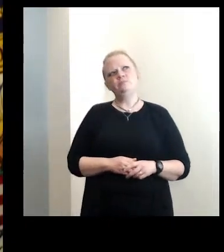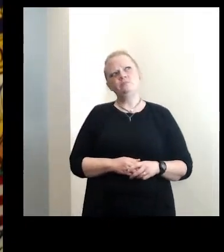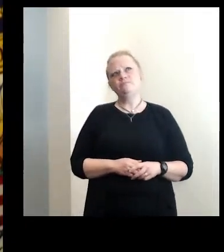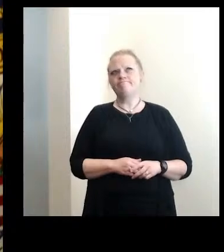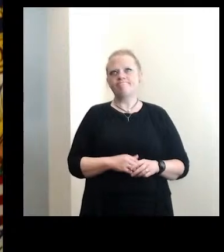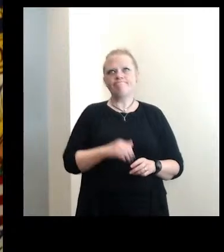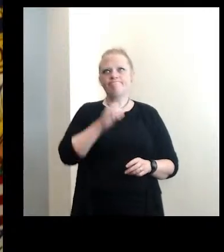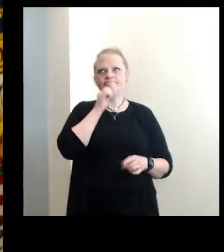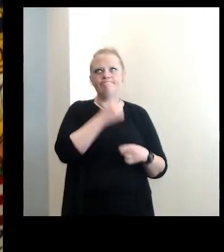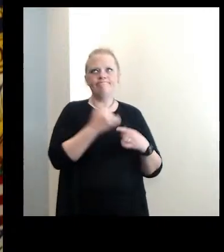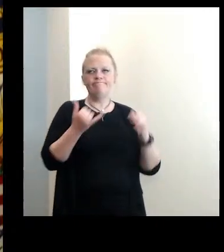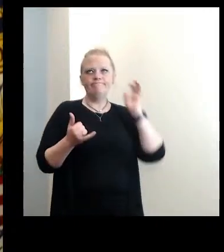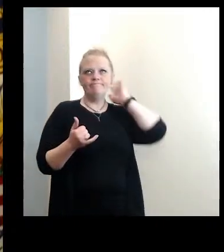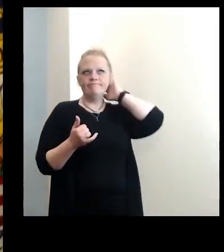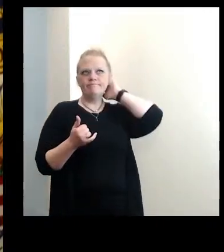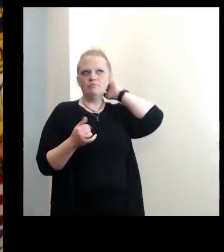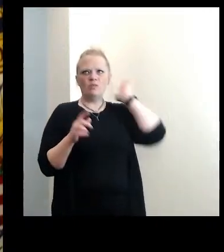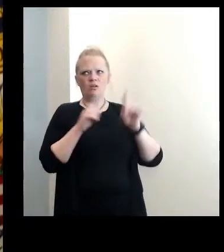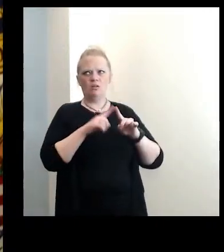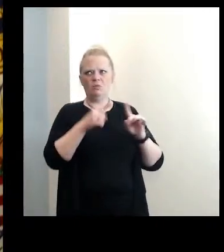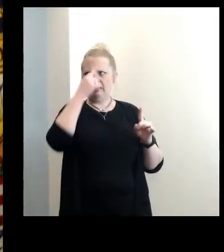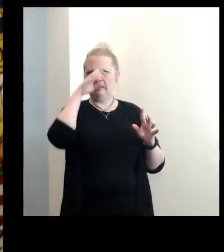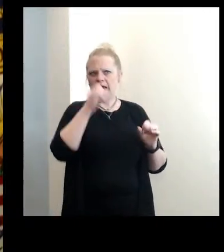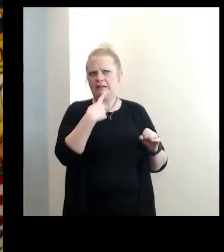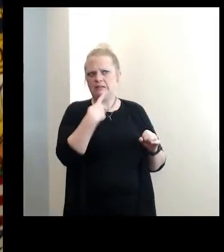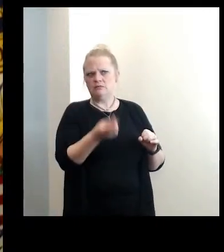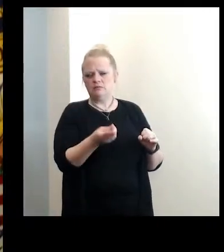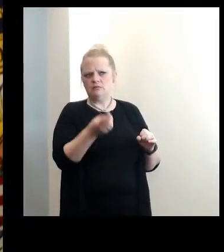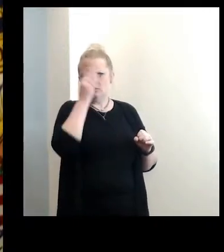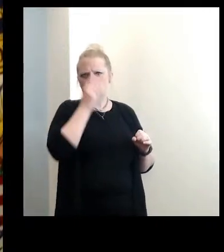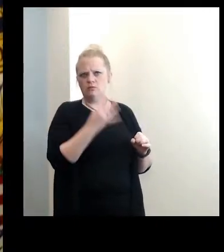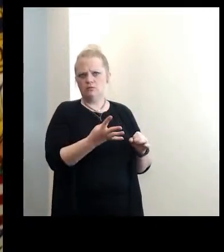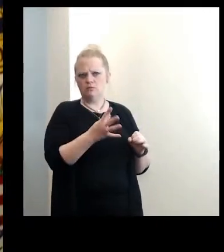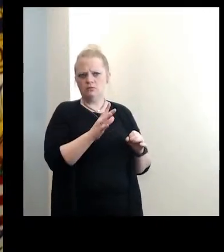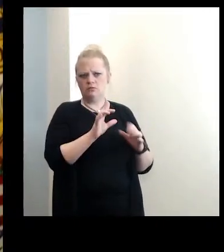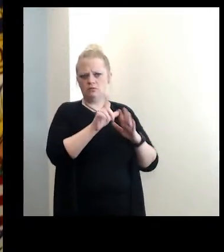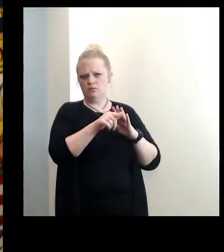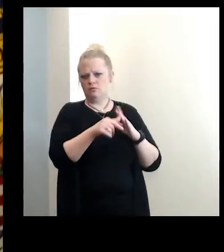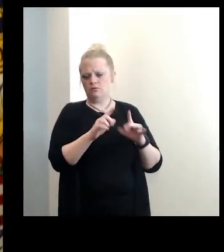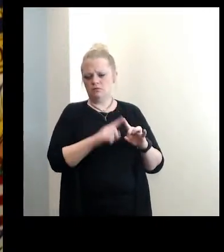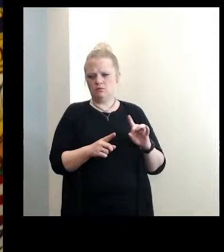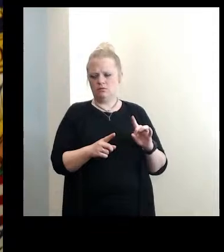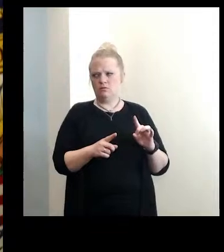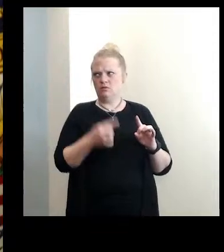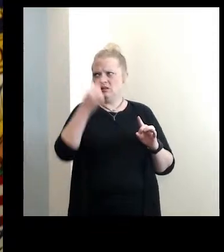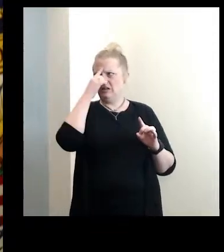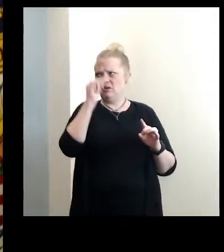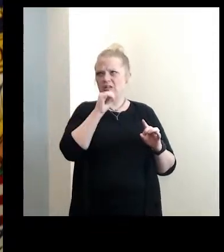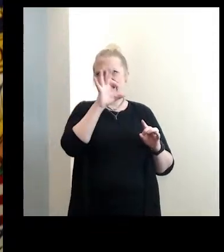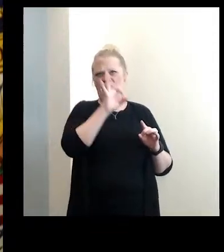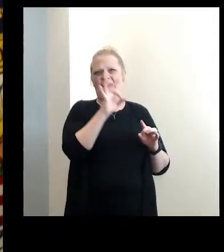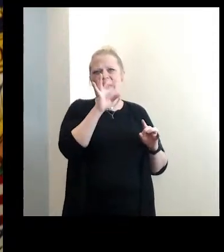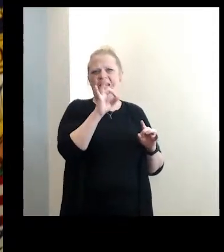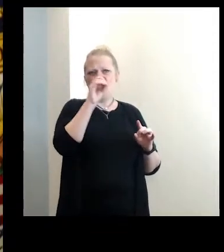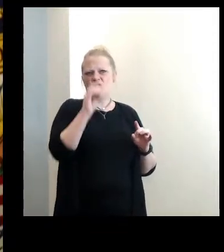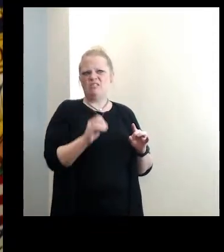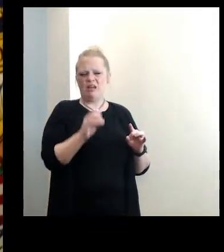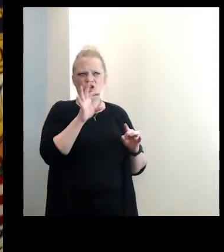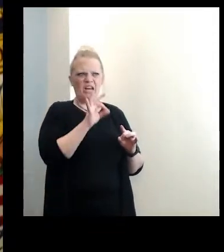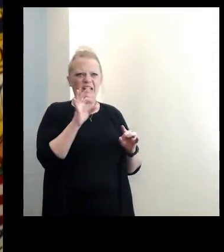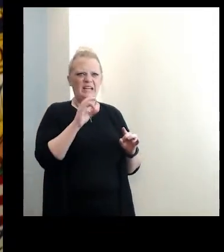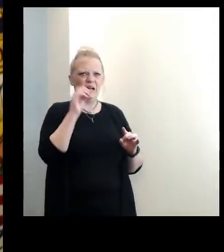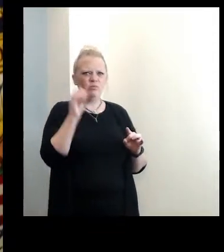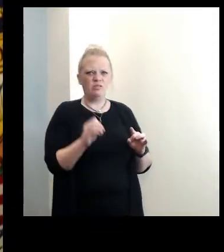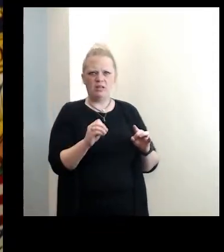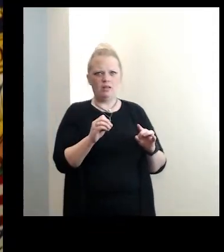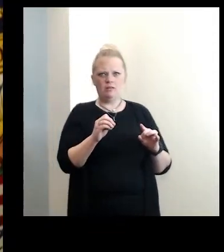I don't have it off the top of my head. I think we can get that for you, but last I knew, it was like 98%, 99%